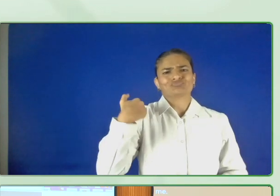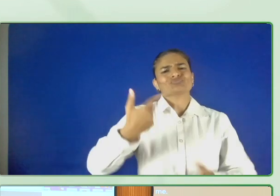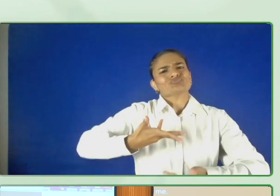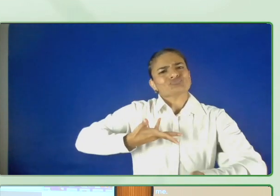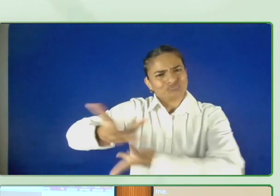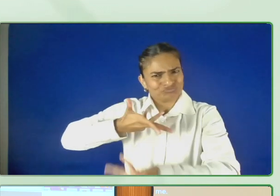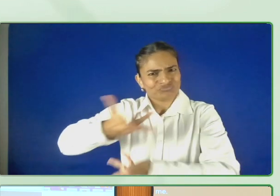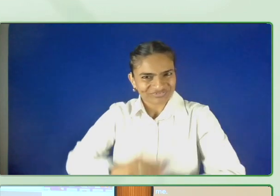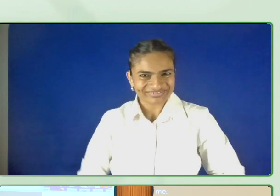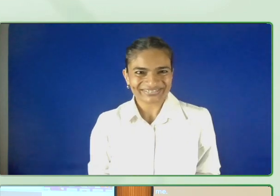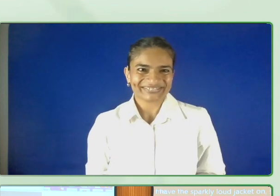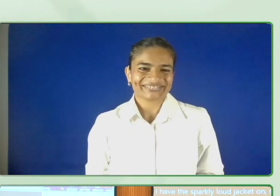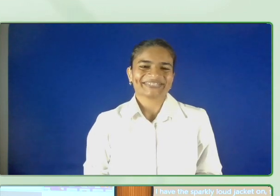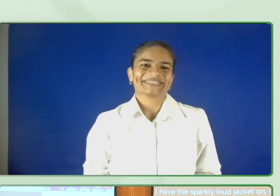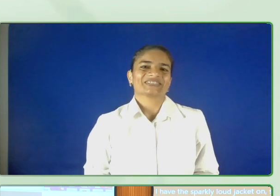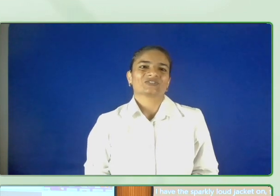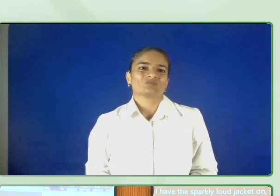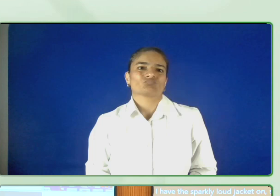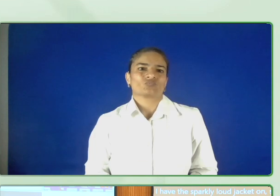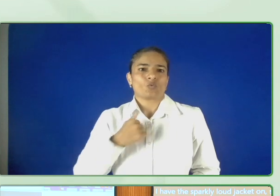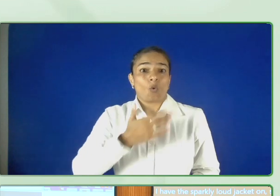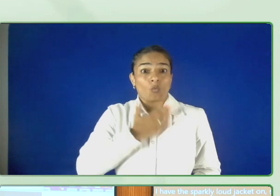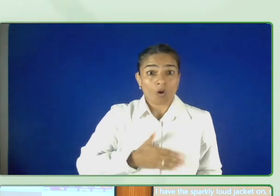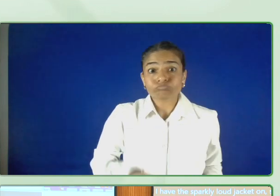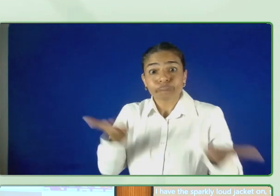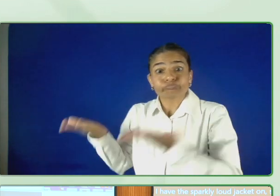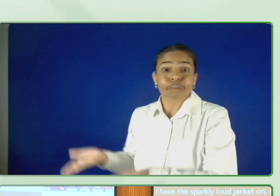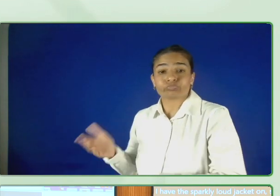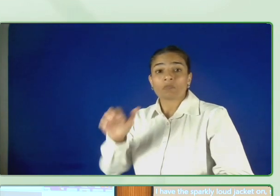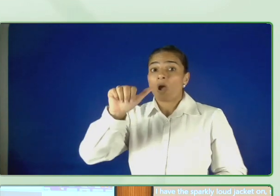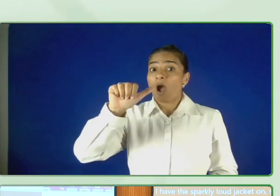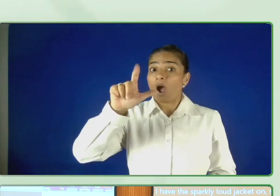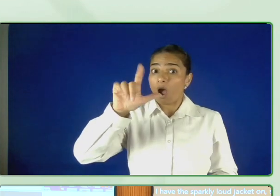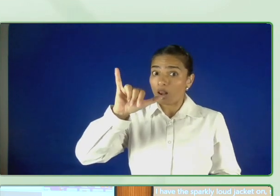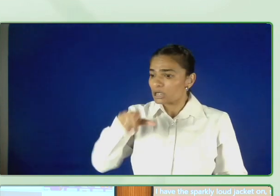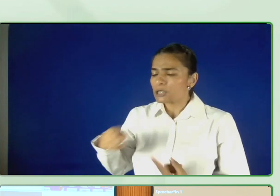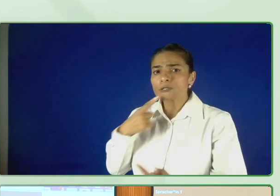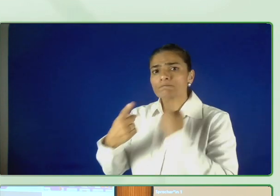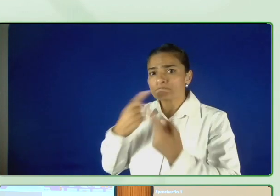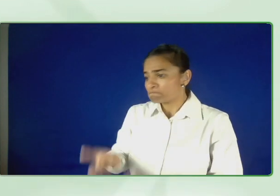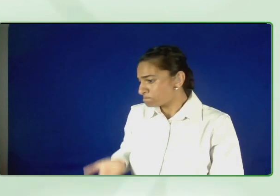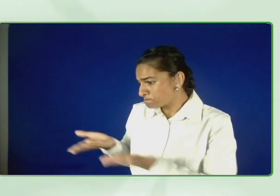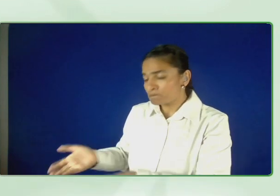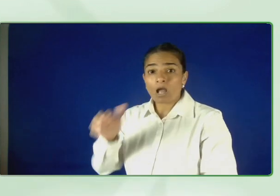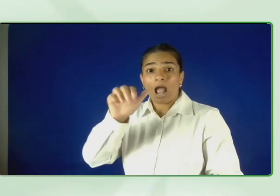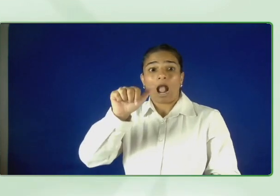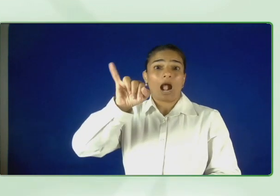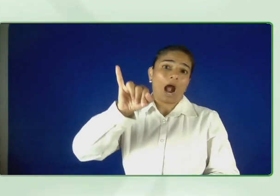to Ali to talk about your AI interpreting. So let's hear from